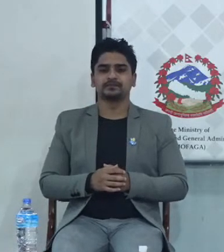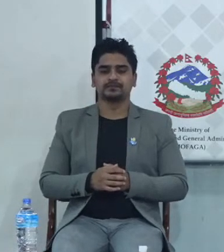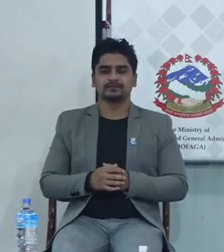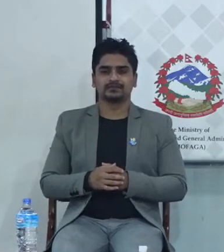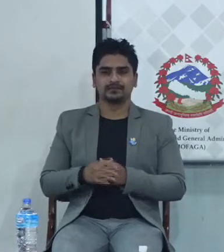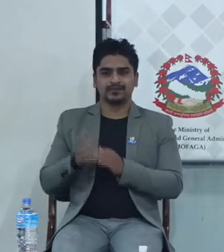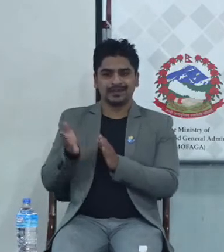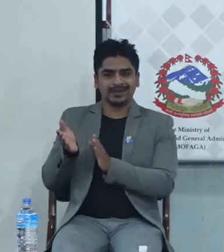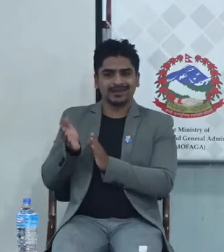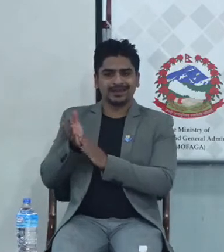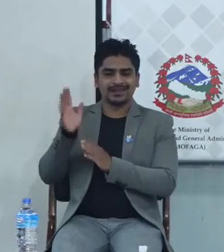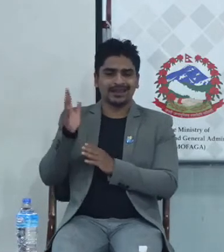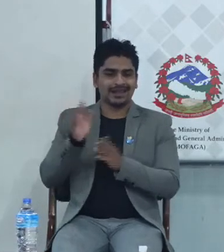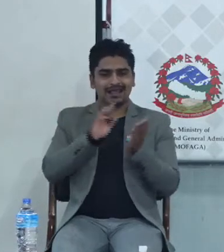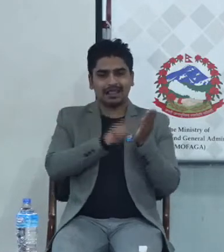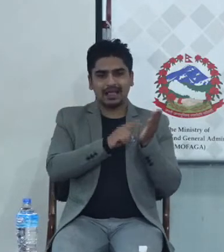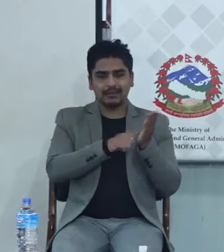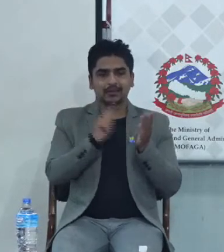internally.